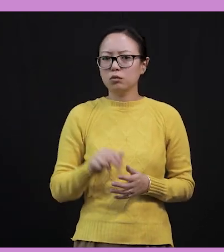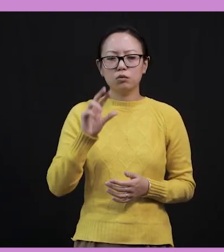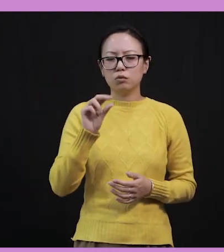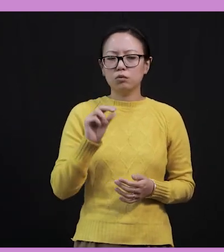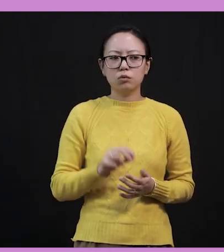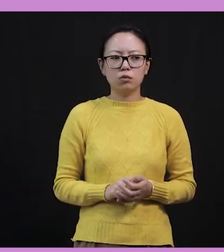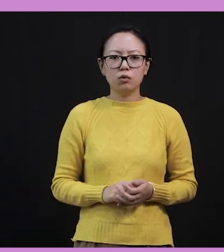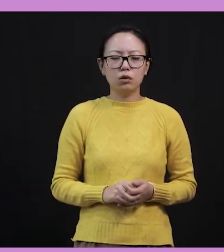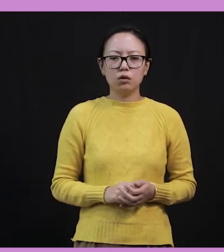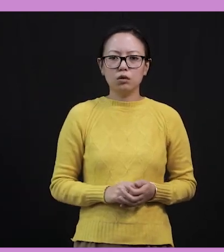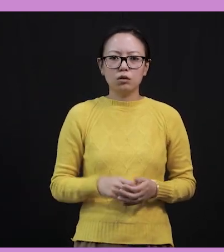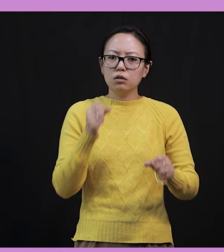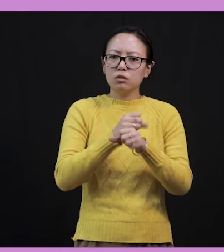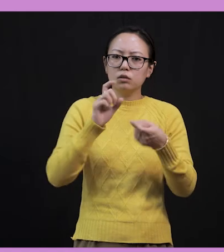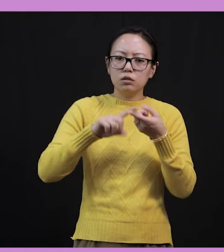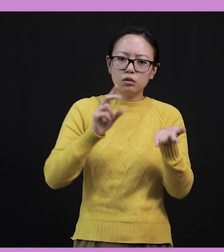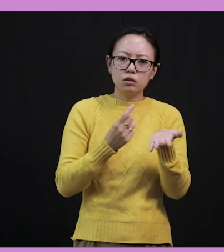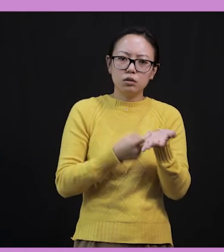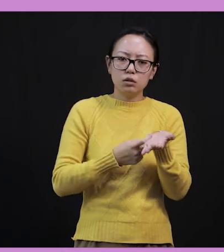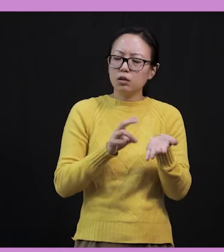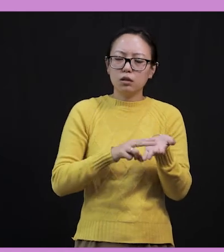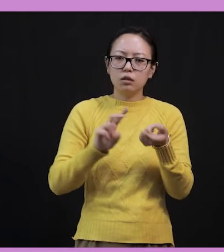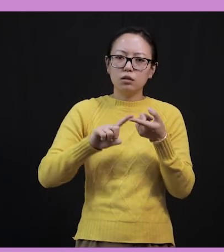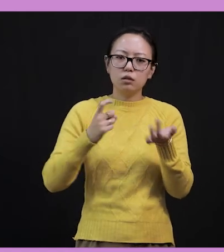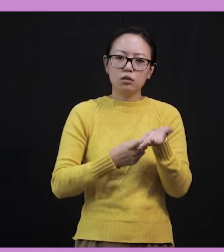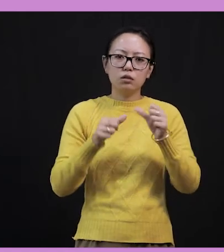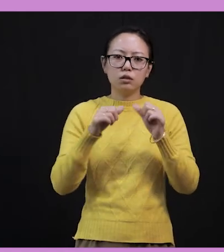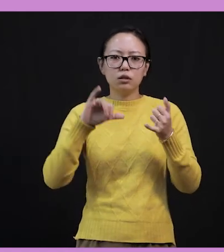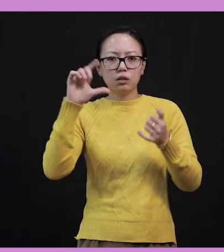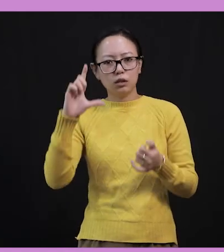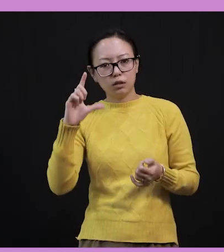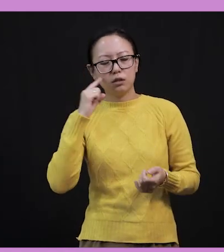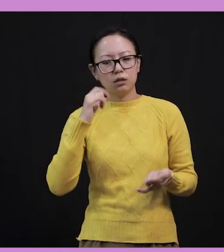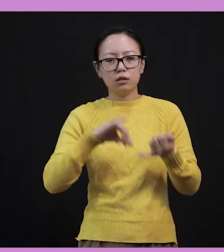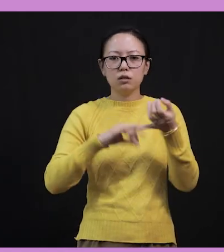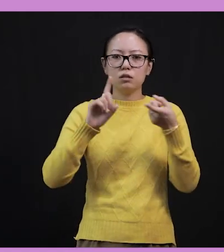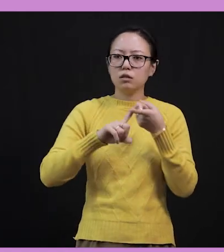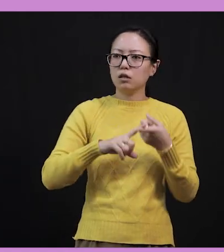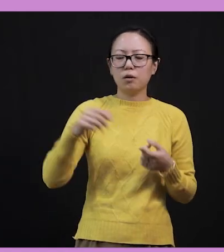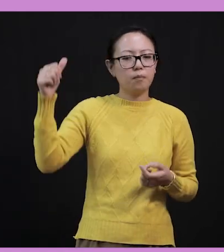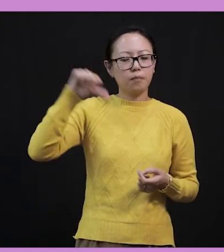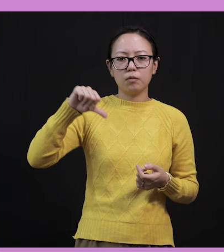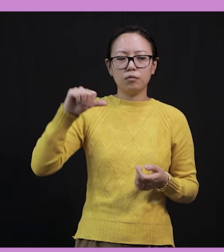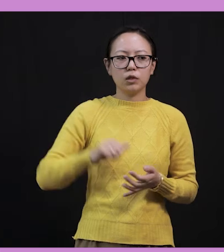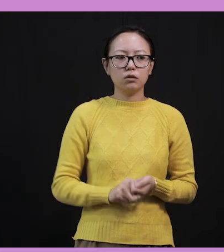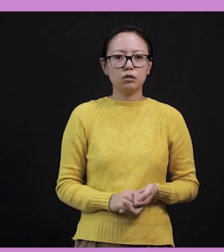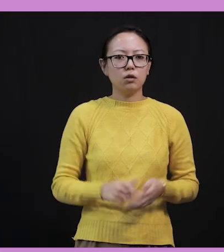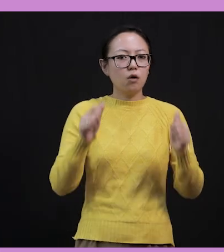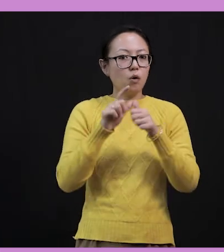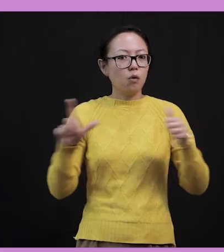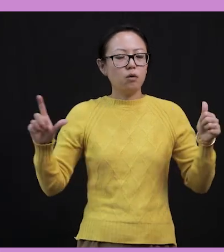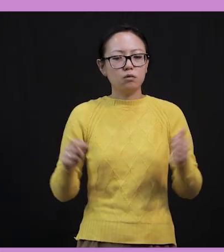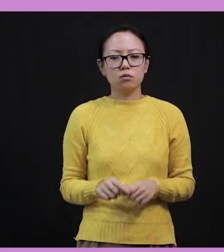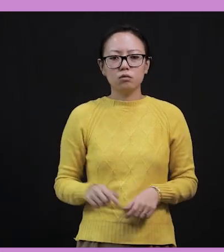not really good to generalize people. And that is what we learned from this poem, that not all snakes